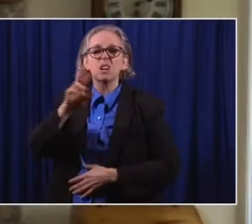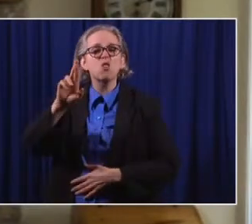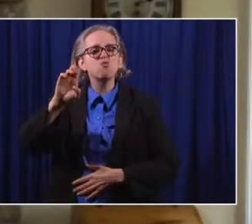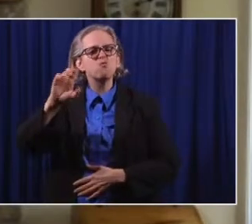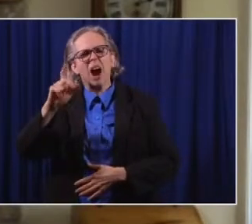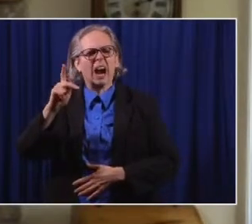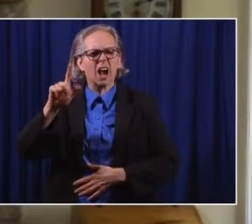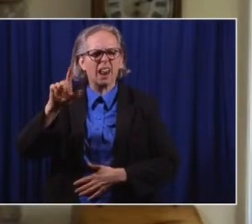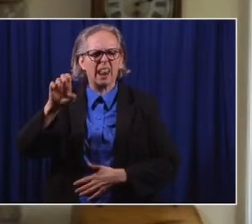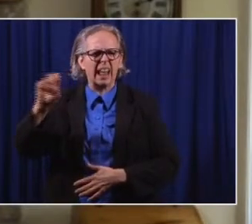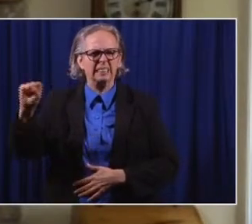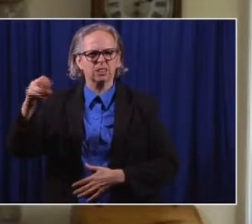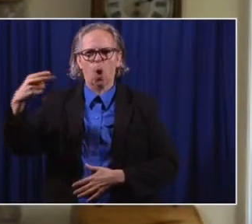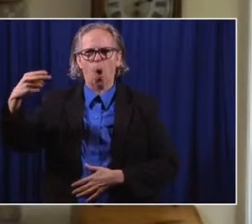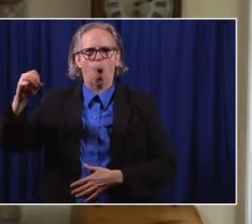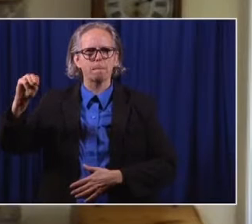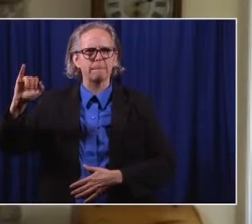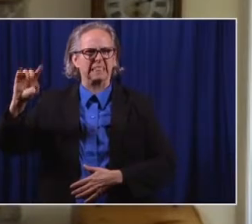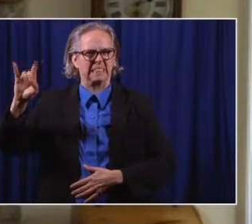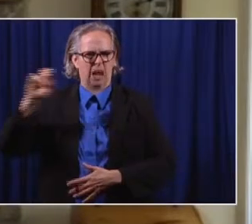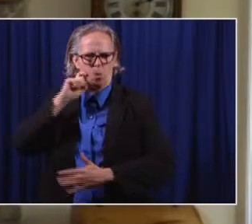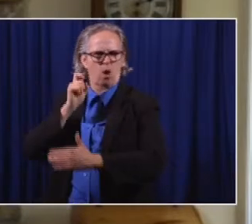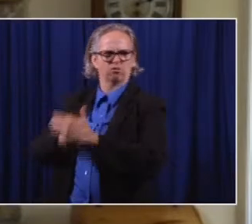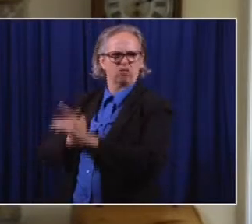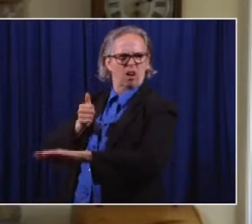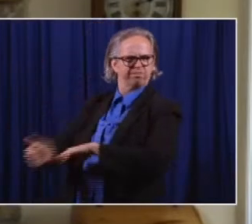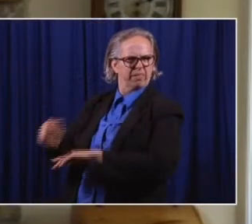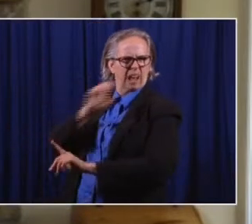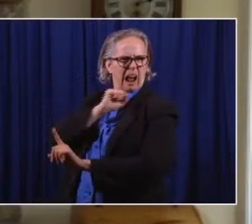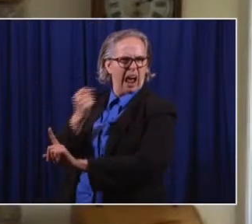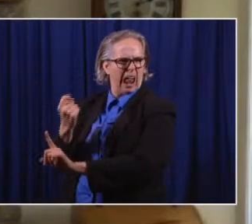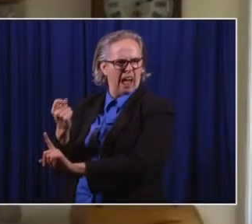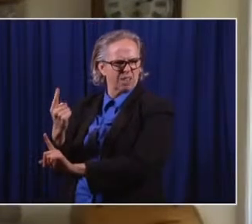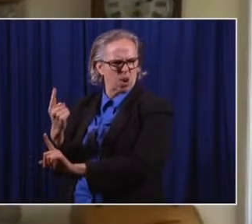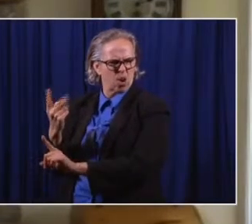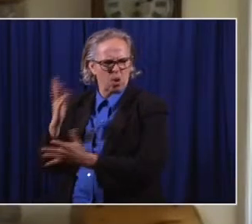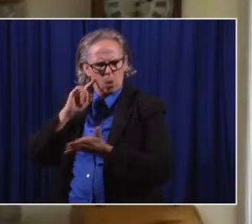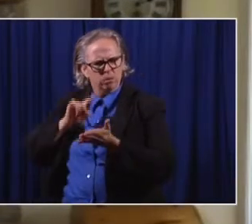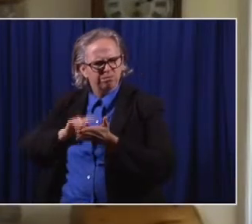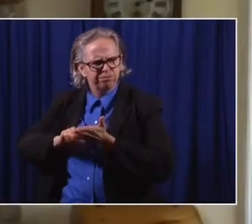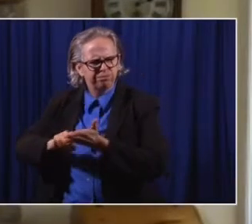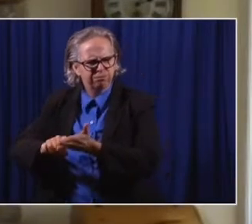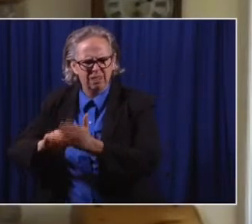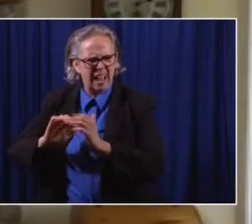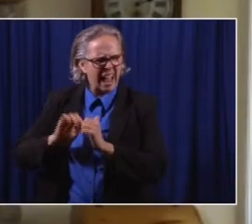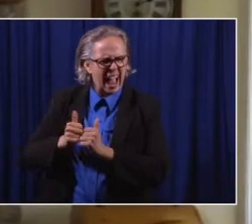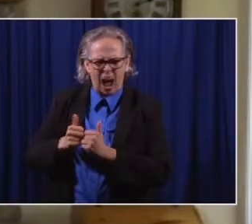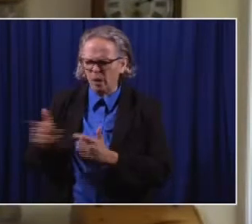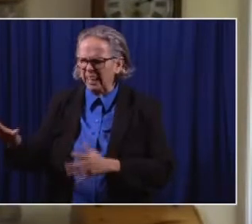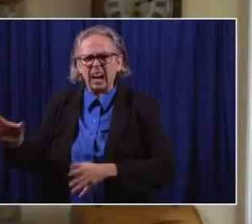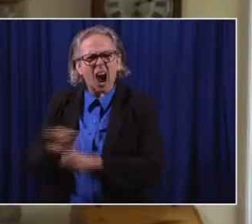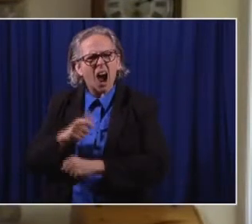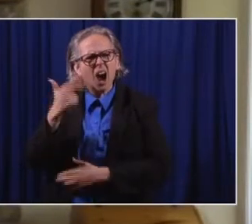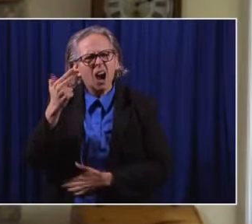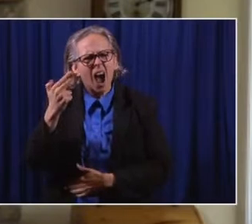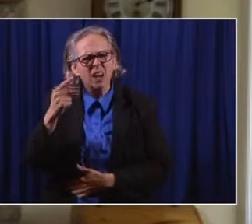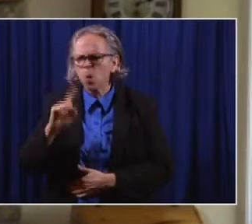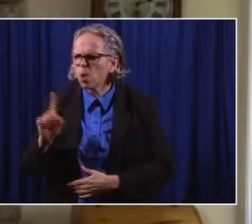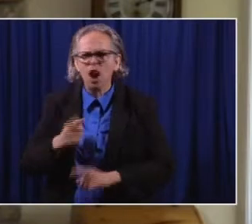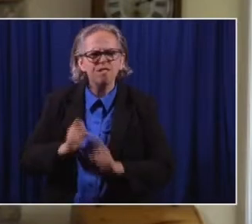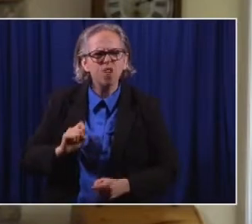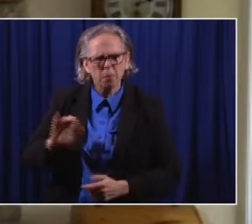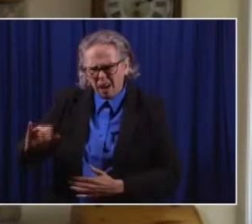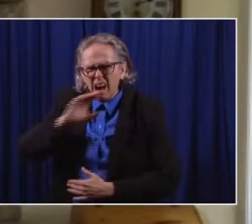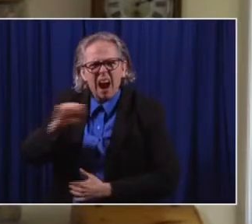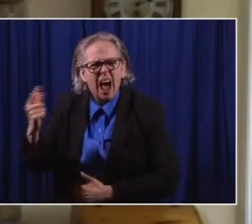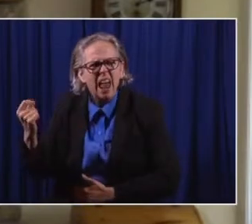deadly weapon. All of this is just absolutely heartbreaking. Here are some recent headlines.